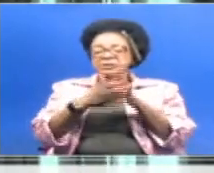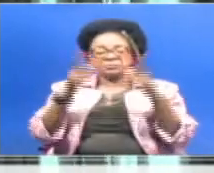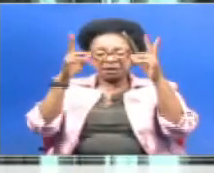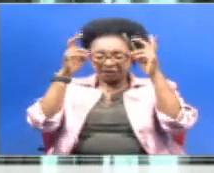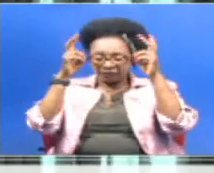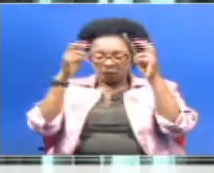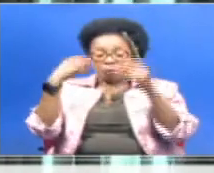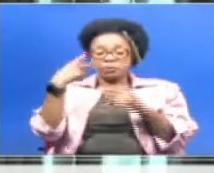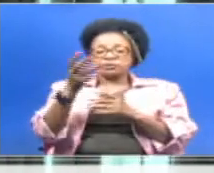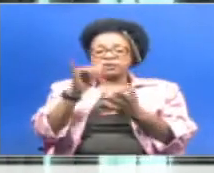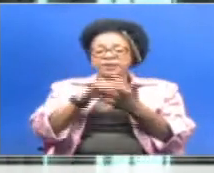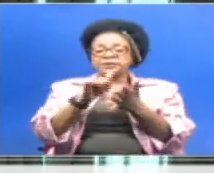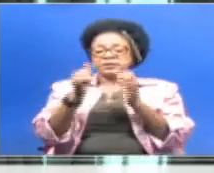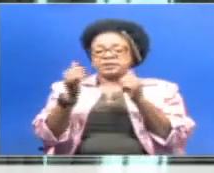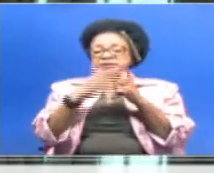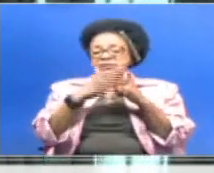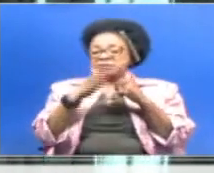that in